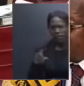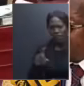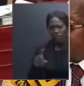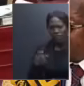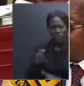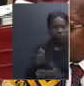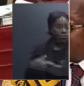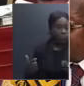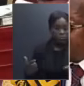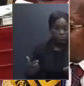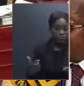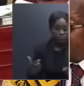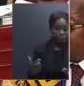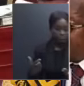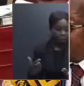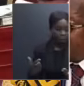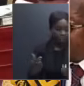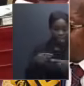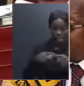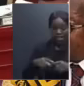It's for this House to decide.